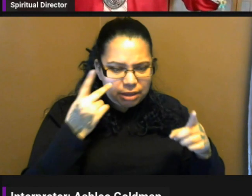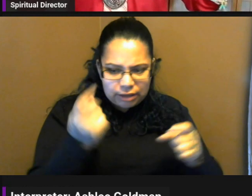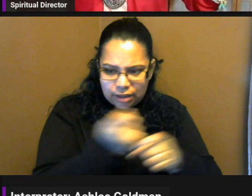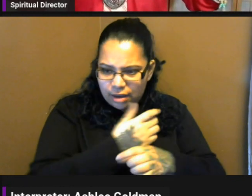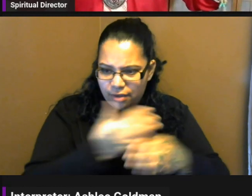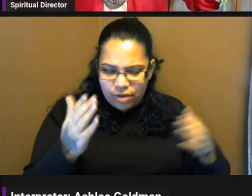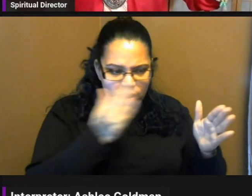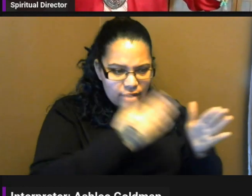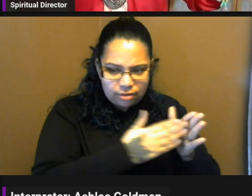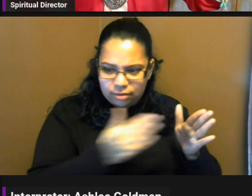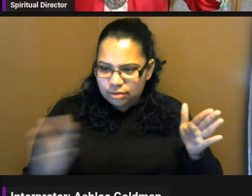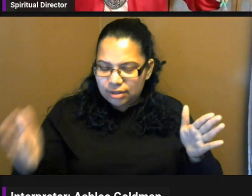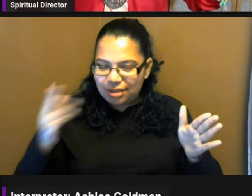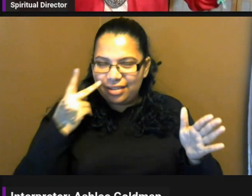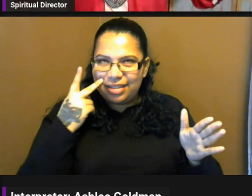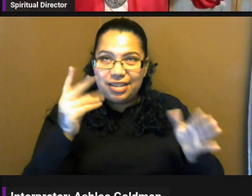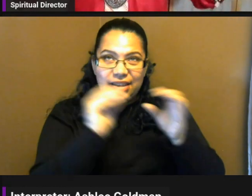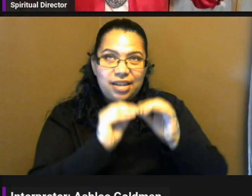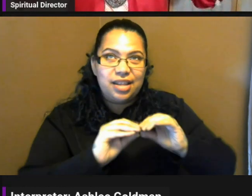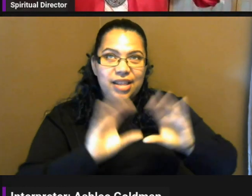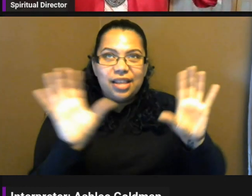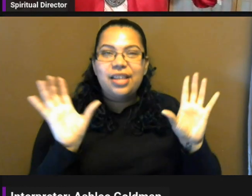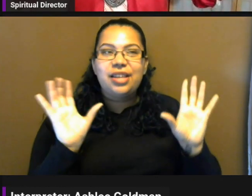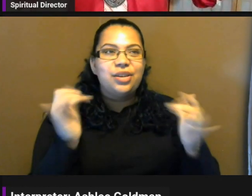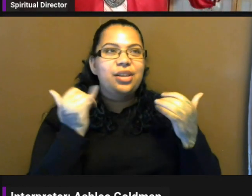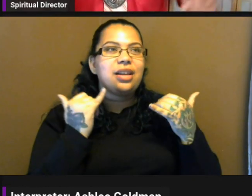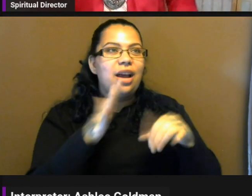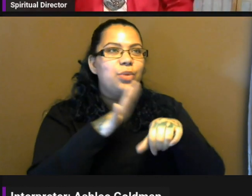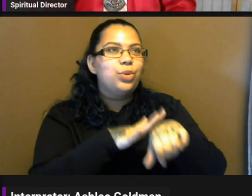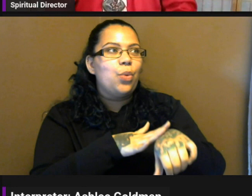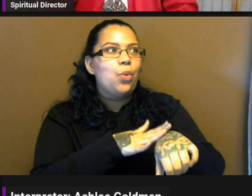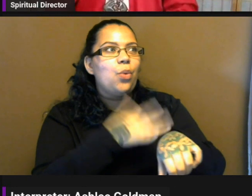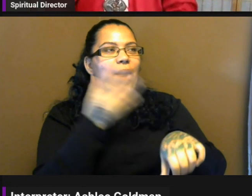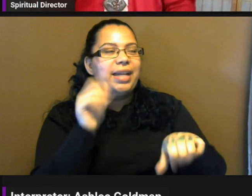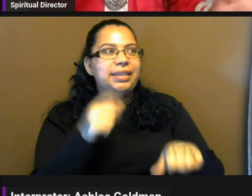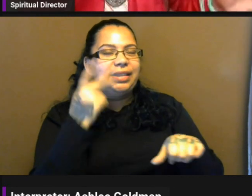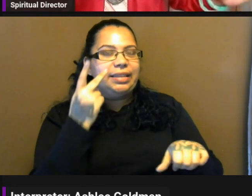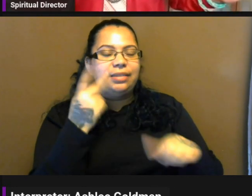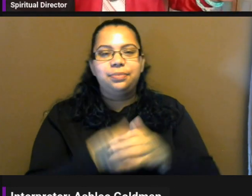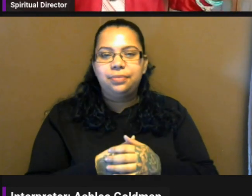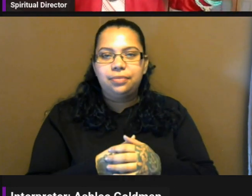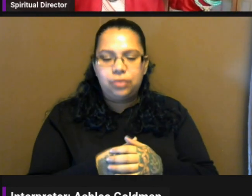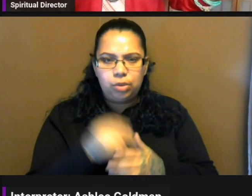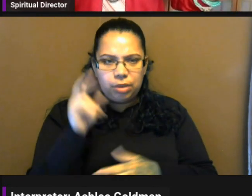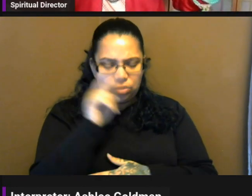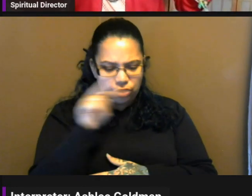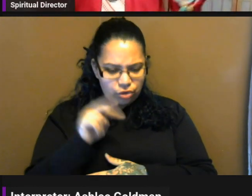all. I can see clearly now. It's in slow mo. So let me